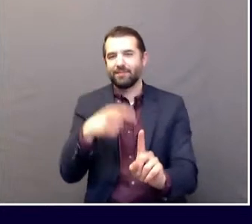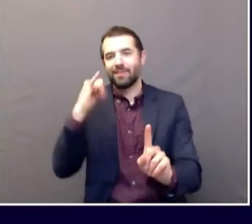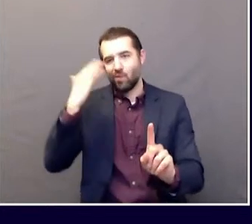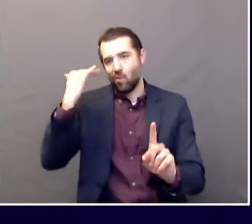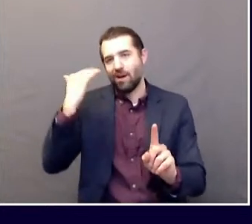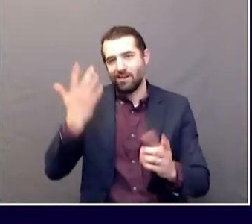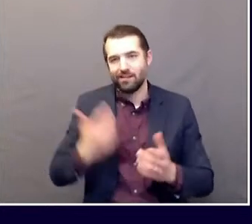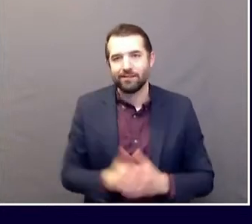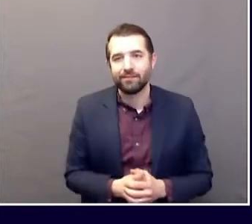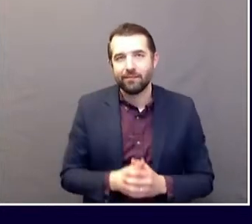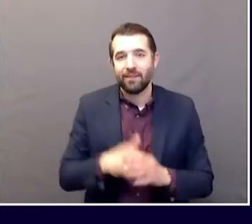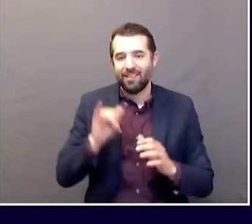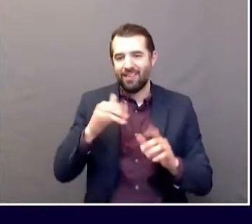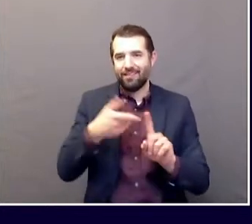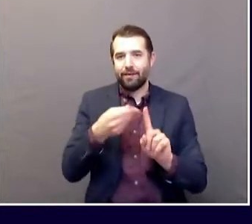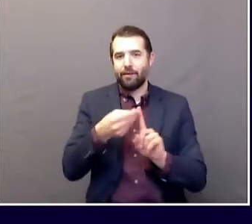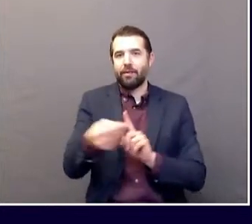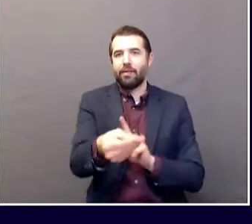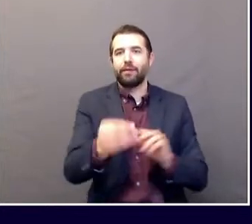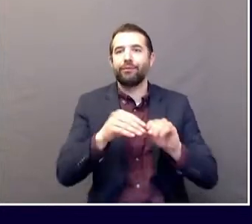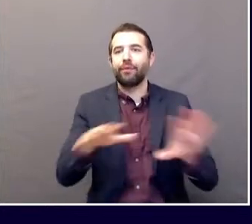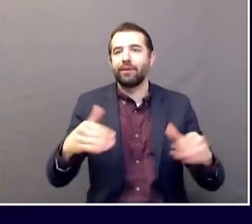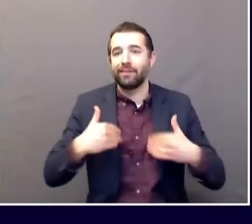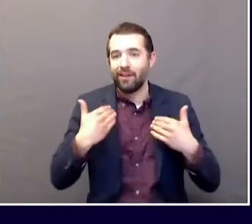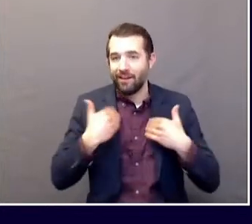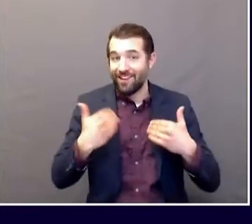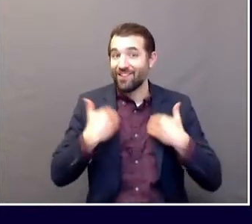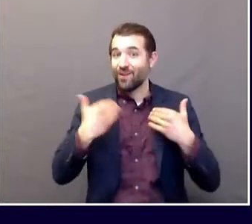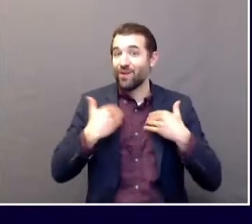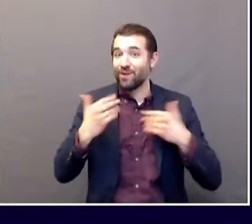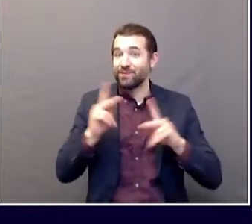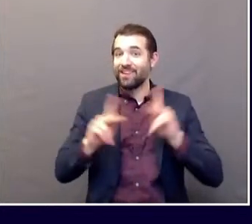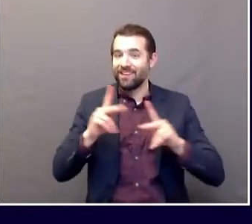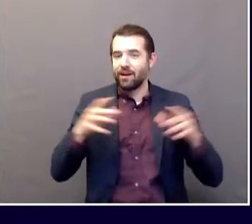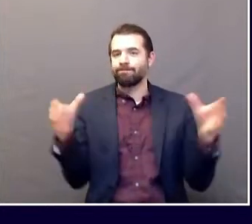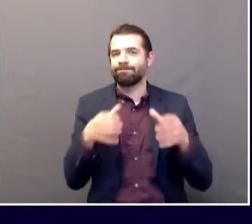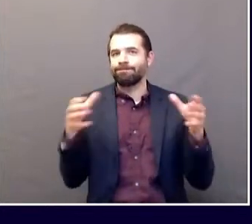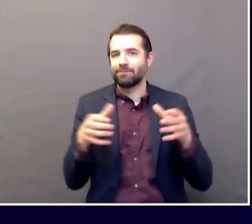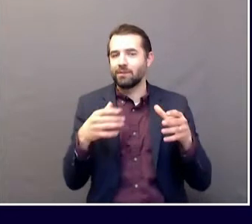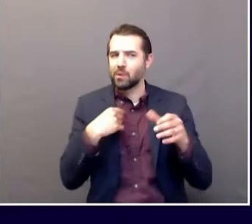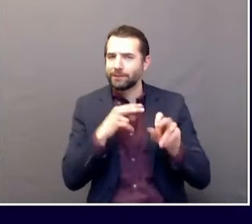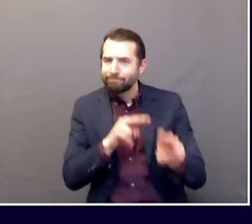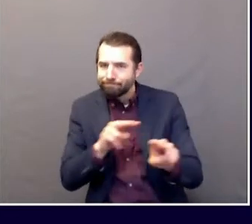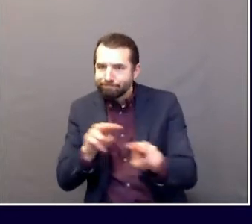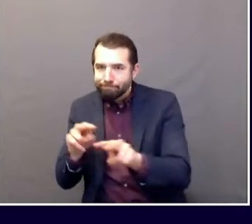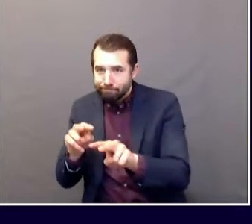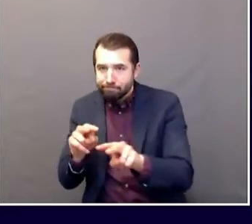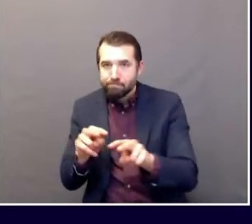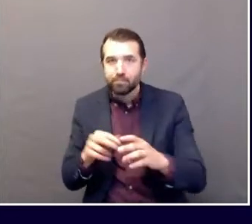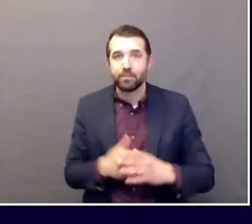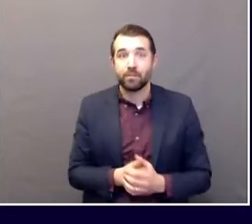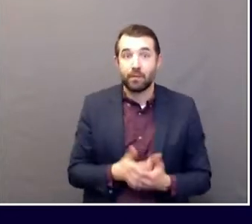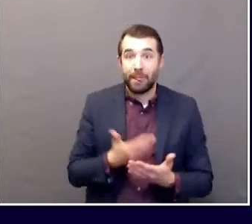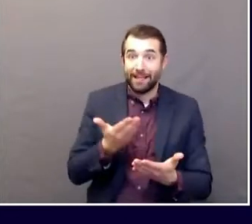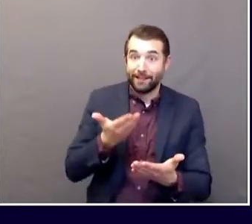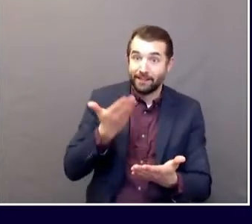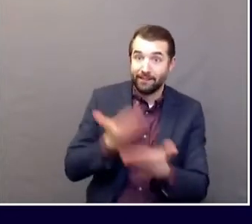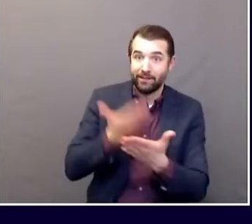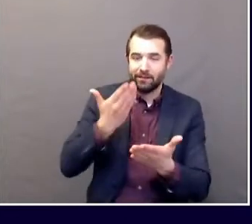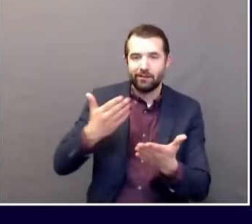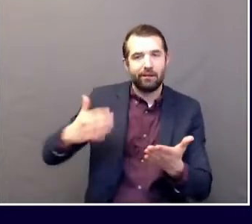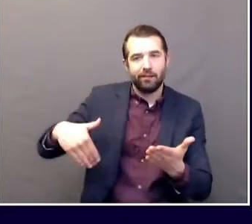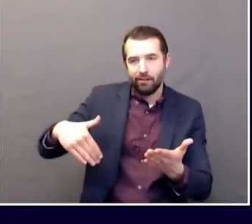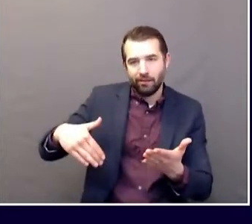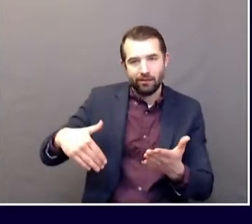arising among younger folks. We're keeping an eye on it. We don't have any hard and fast theories right now. We are keeping an eye on it. It